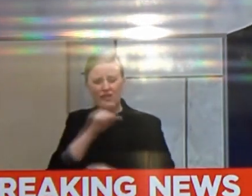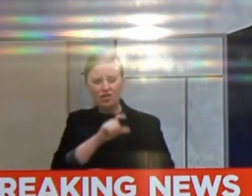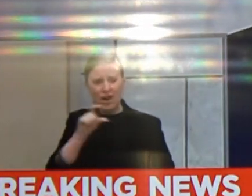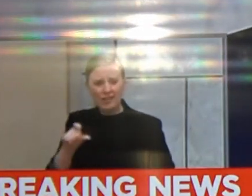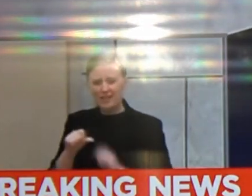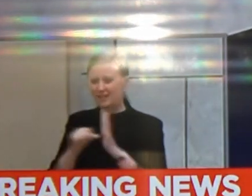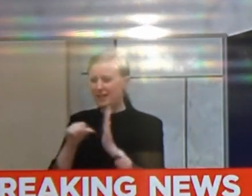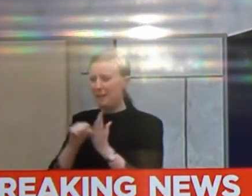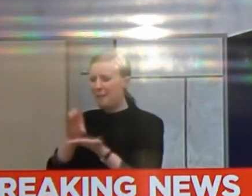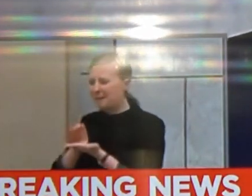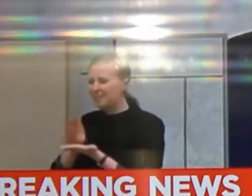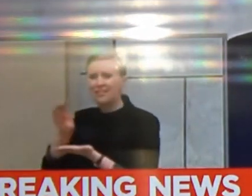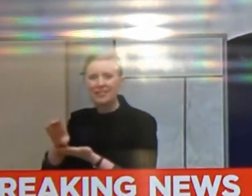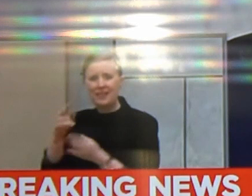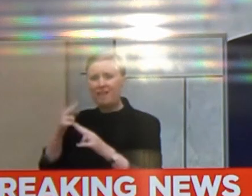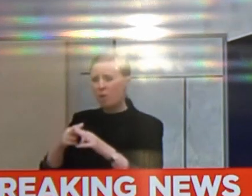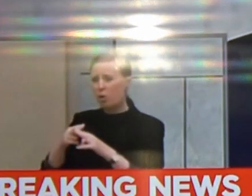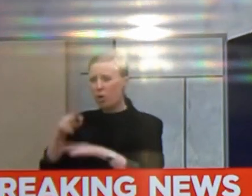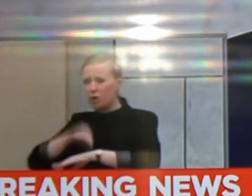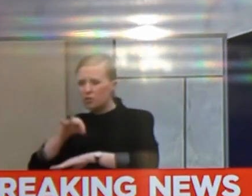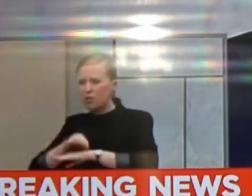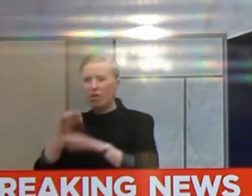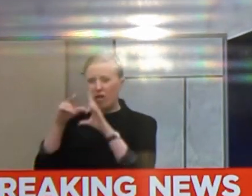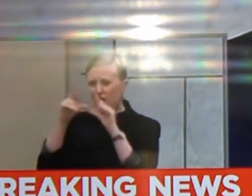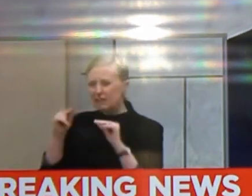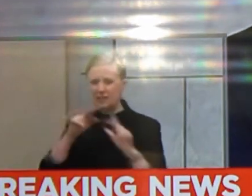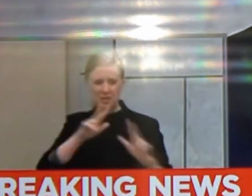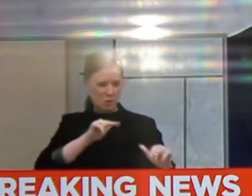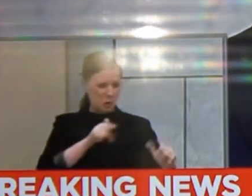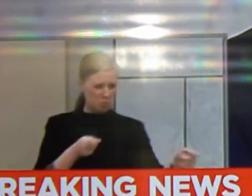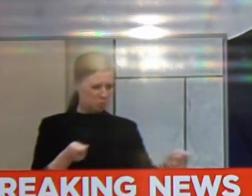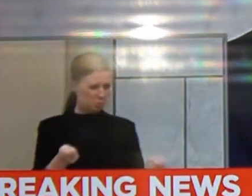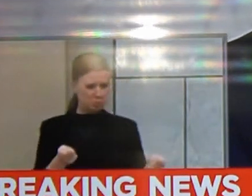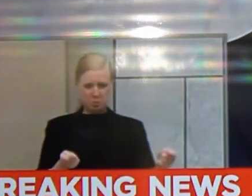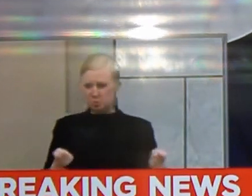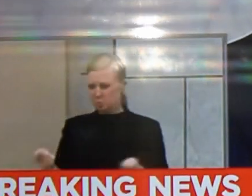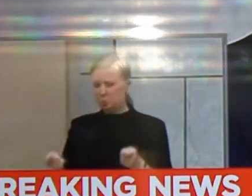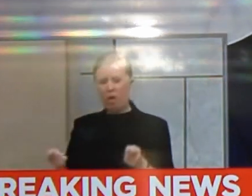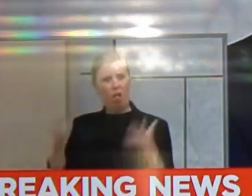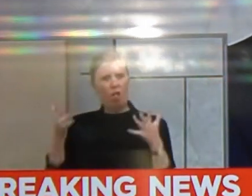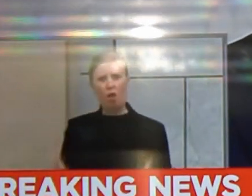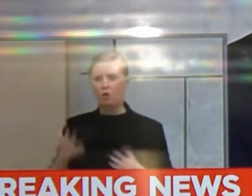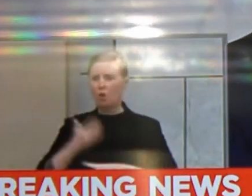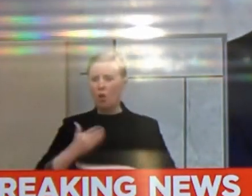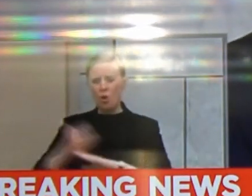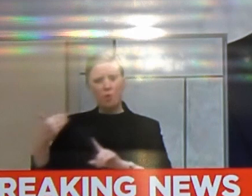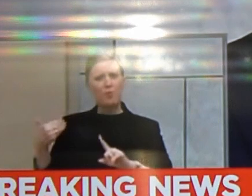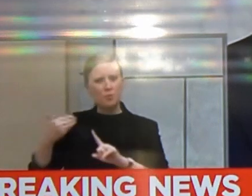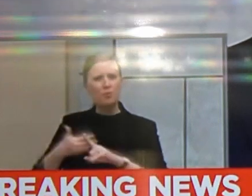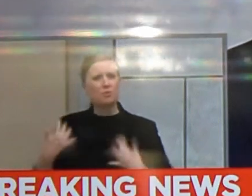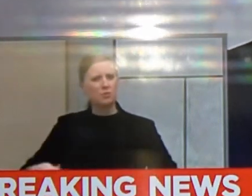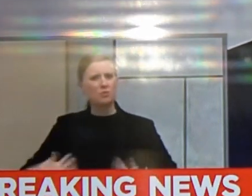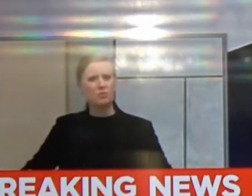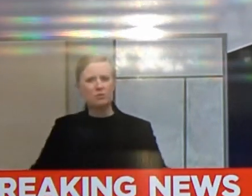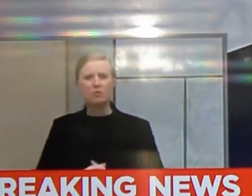don't happen on themselves. There's been an enormous amount of work. The restrictions, the regulations, the state and territory governments have been